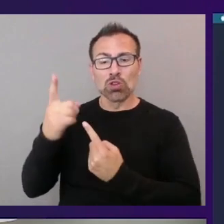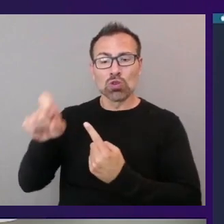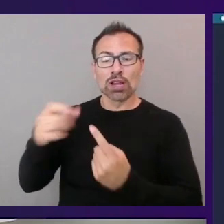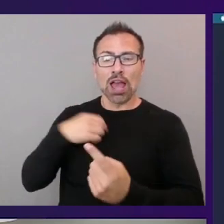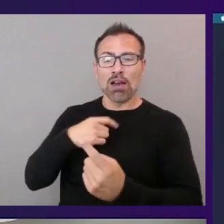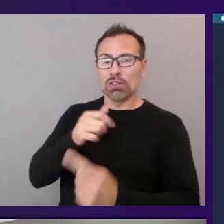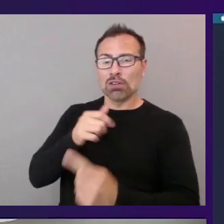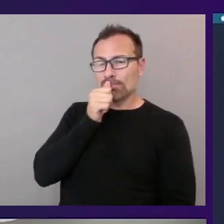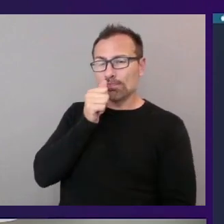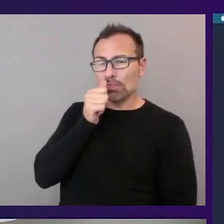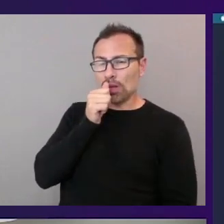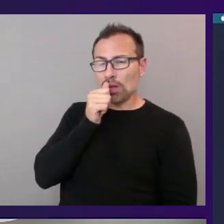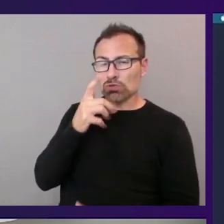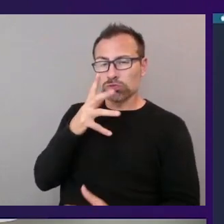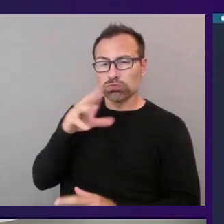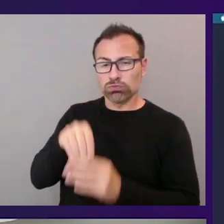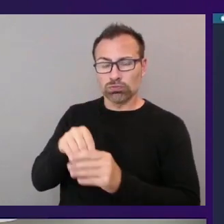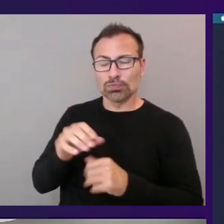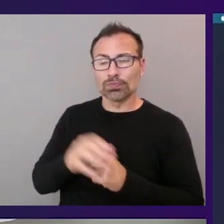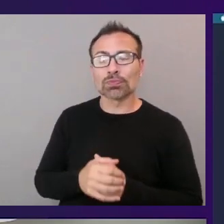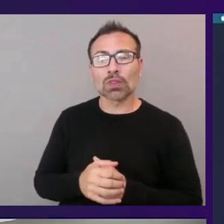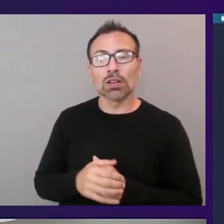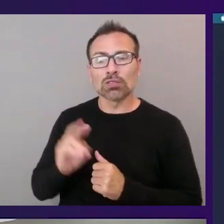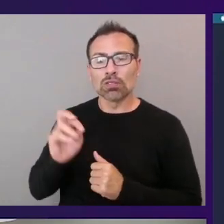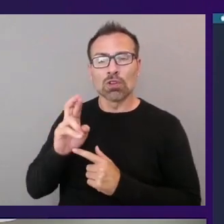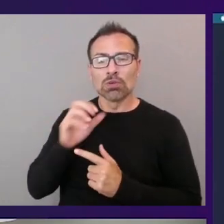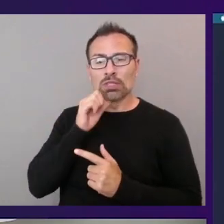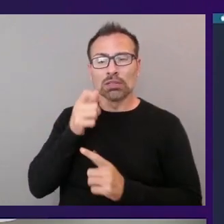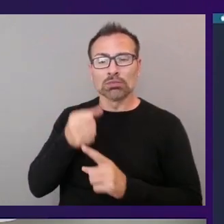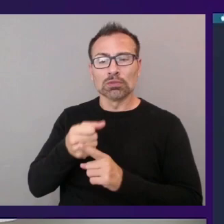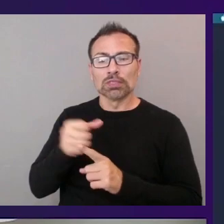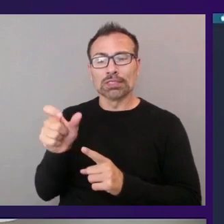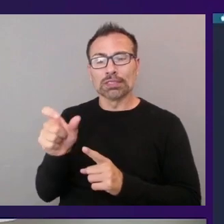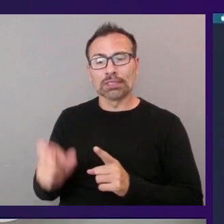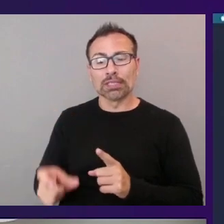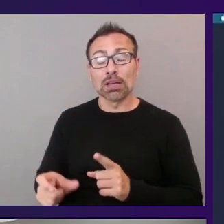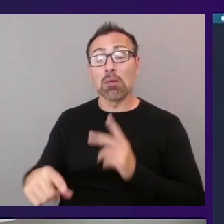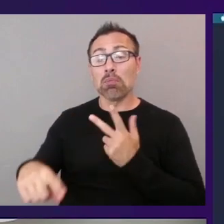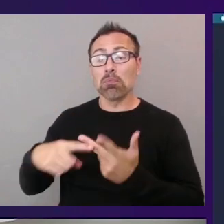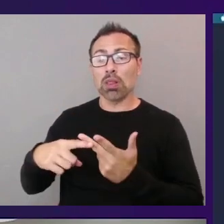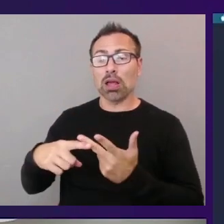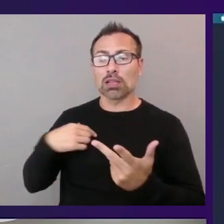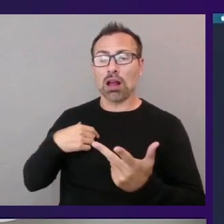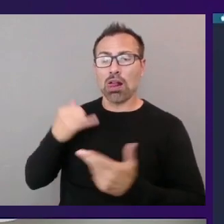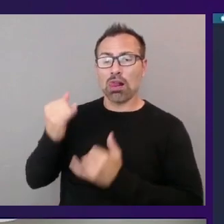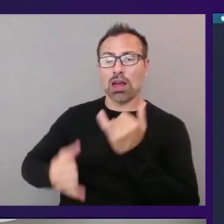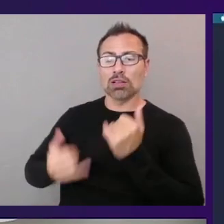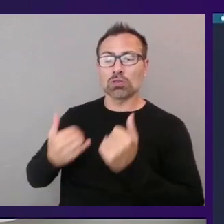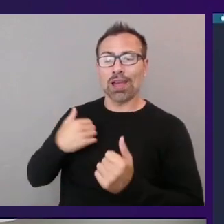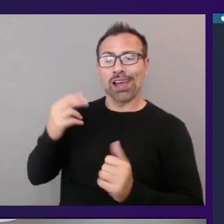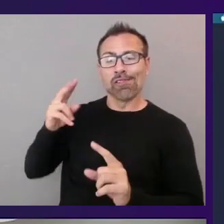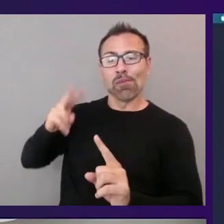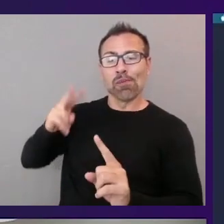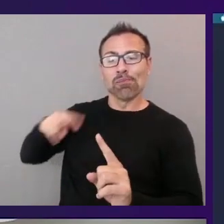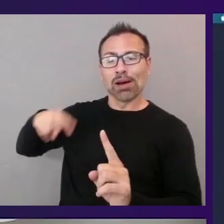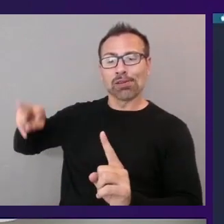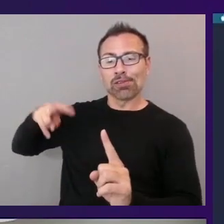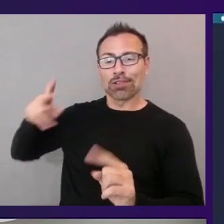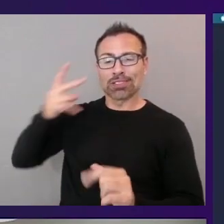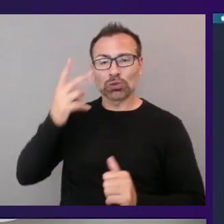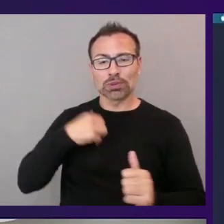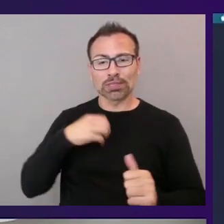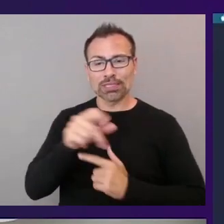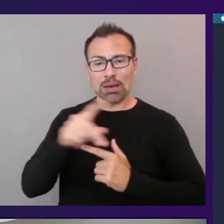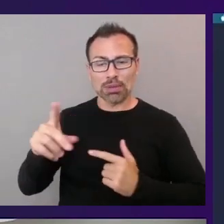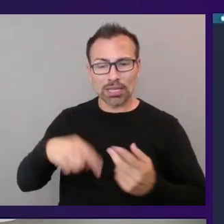internet. And then we also have monitoring. So we can see our application here. We can see the traffic that's coming into the